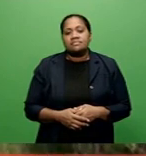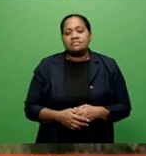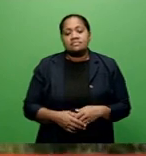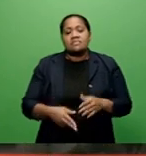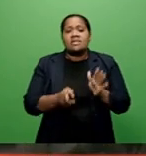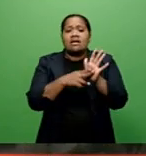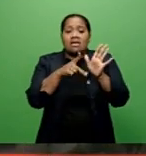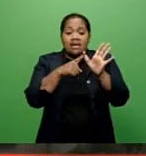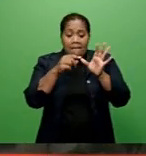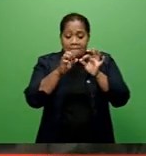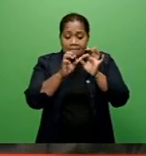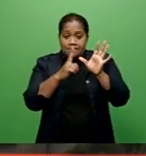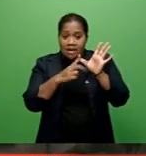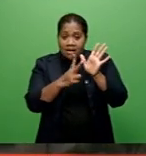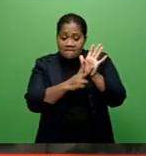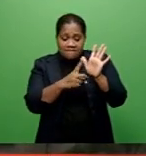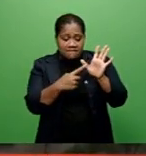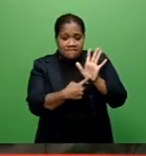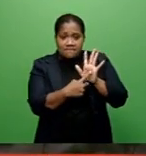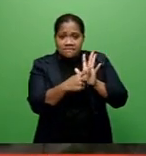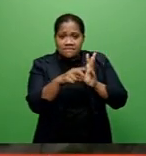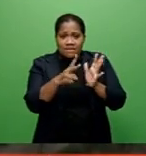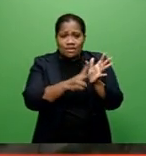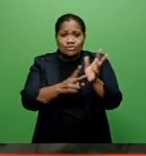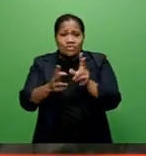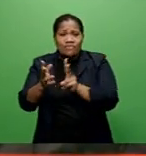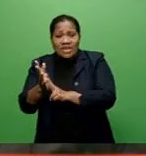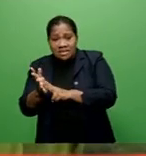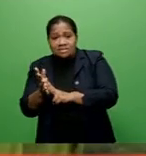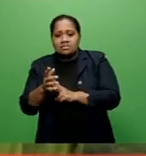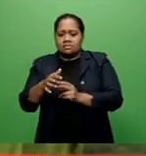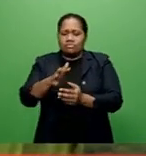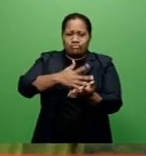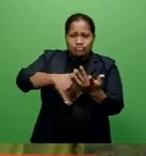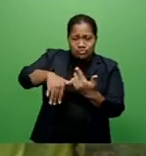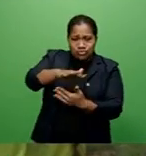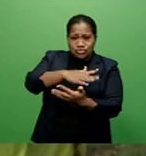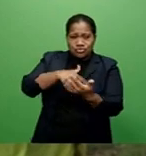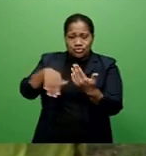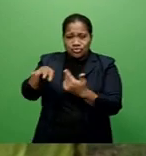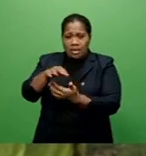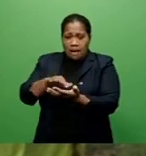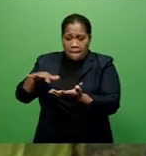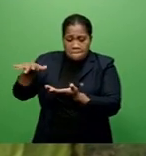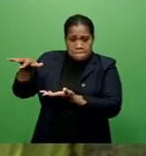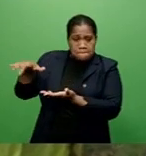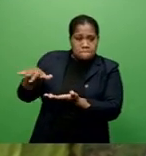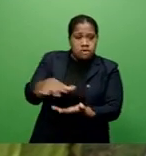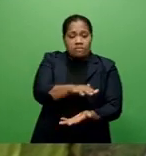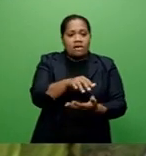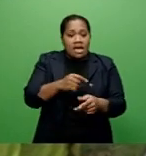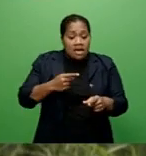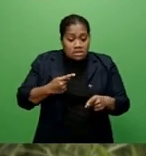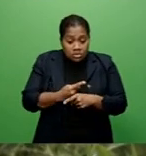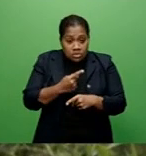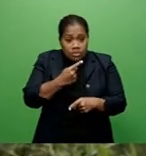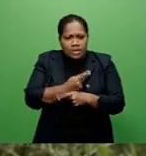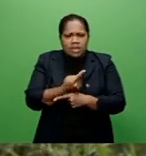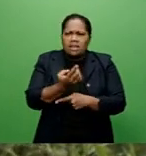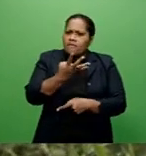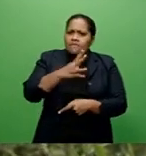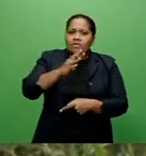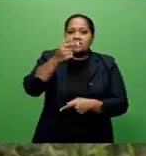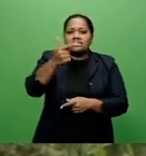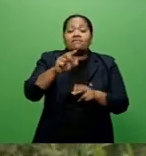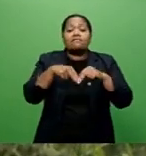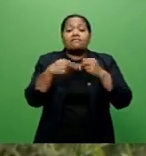Nambavatu village, a week after Tropical Cyclone Ana hit Fiji. And also a week since 47